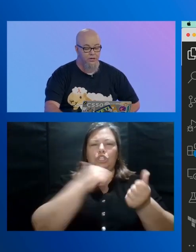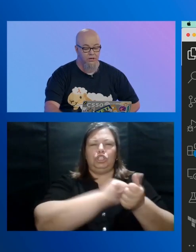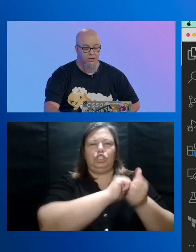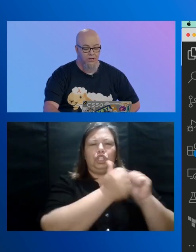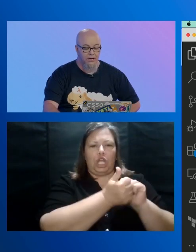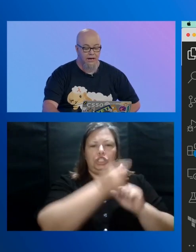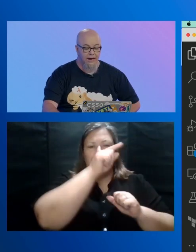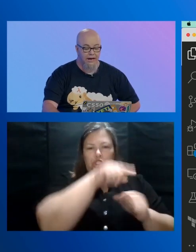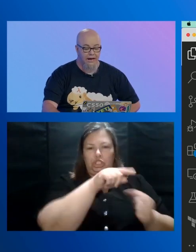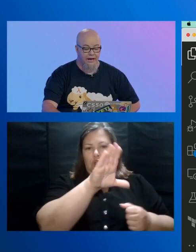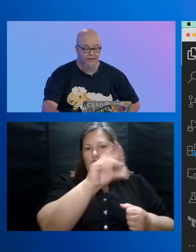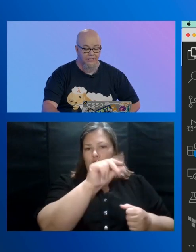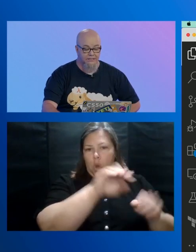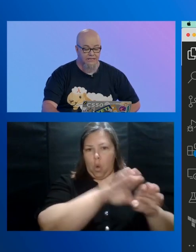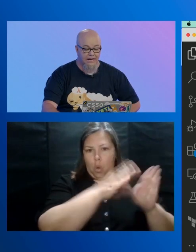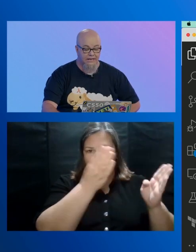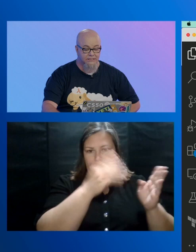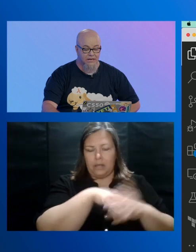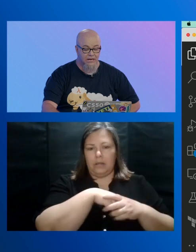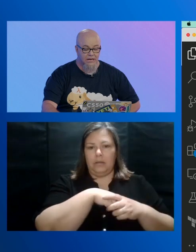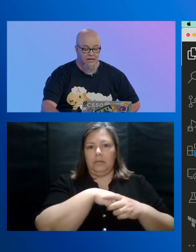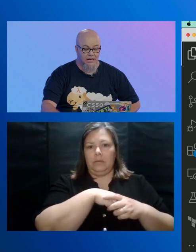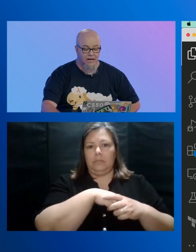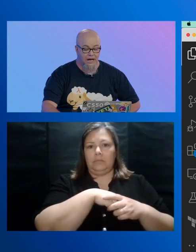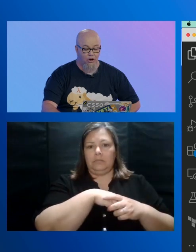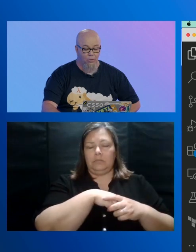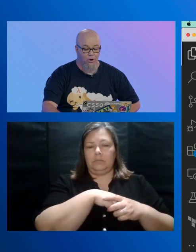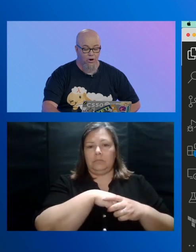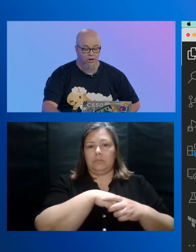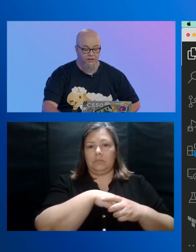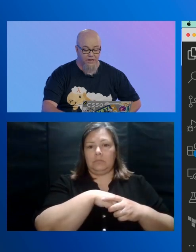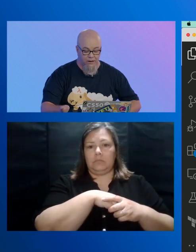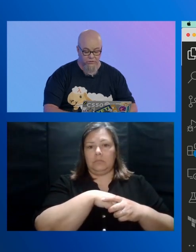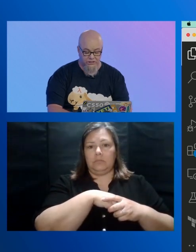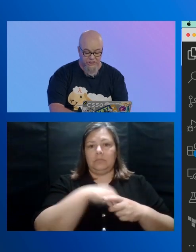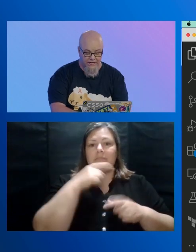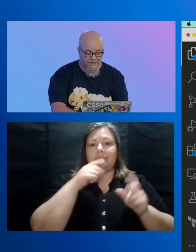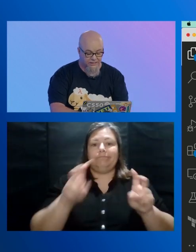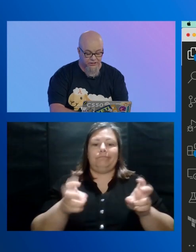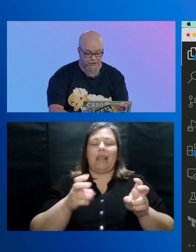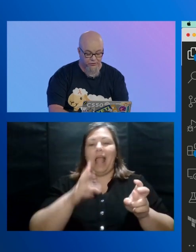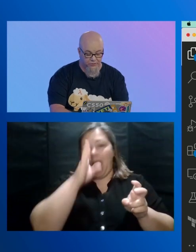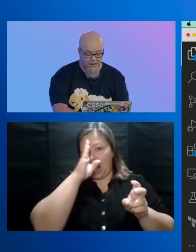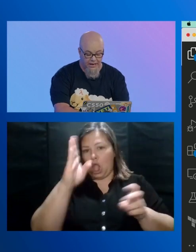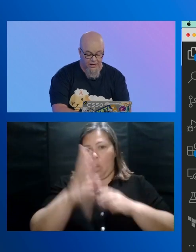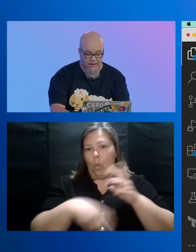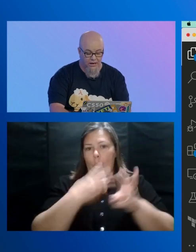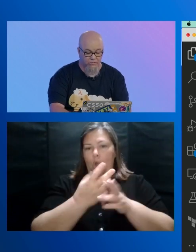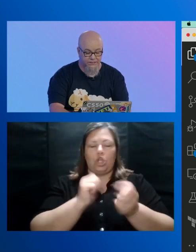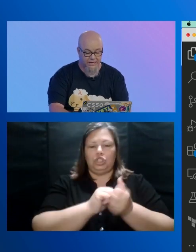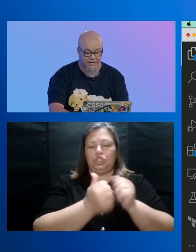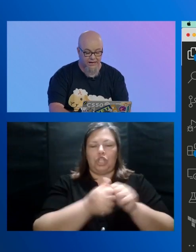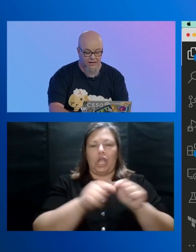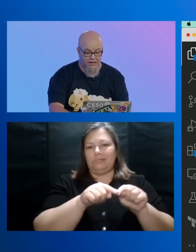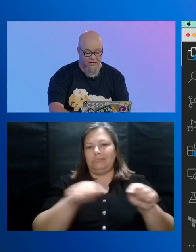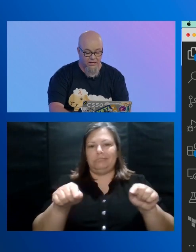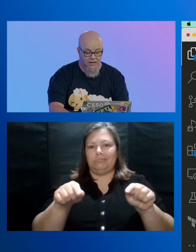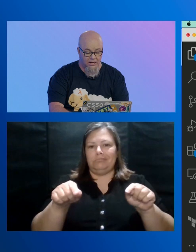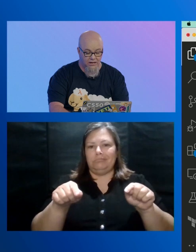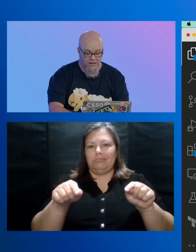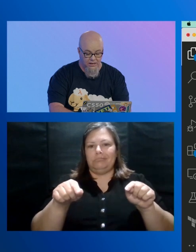code, and it says hello world, and we'll just change this to, we'll say,